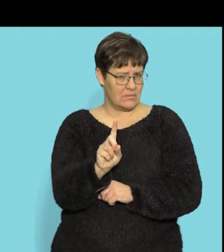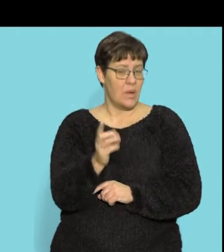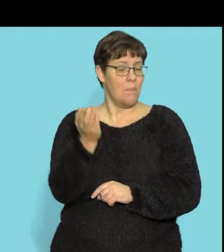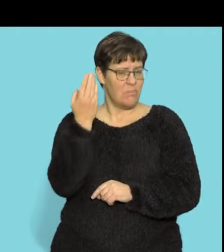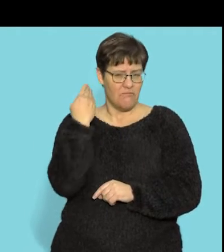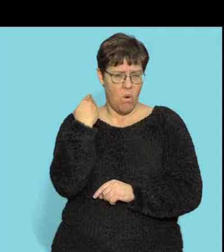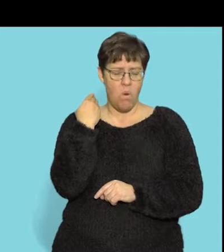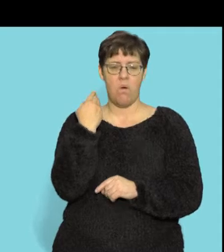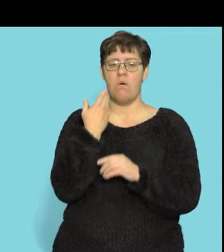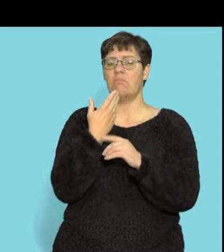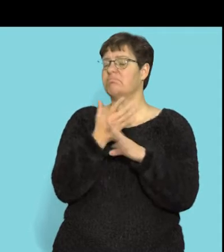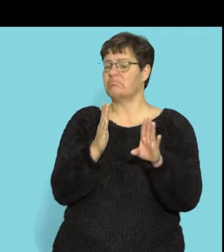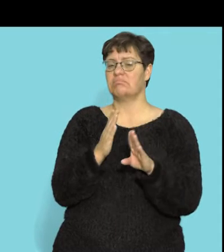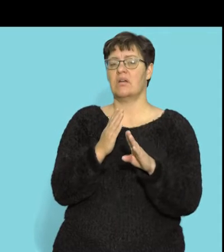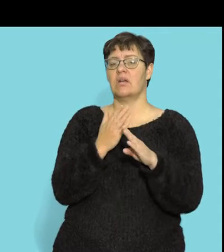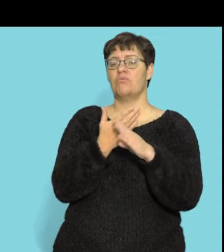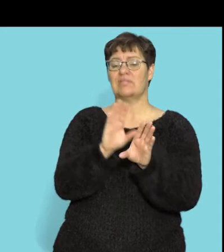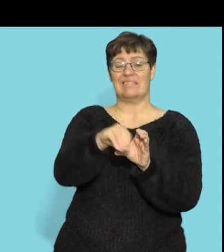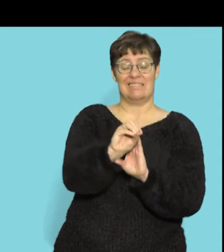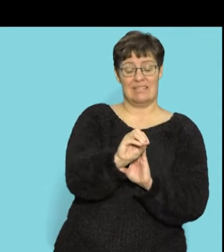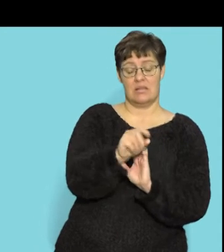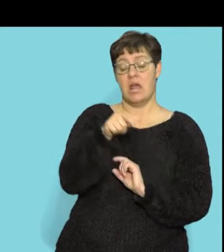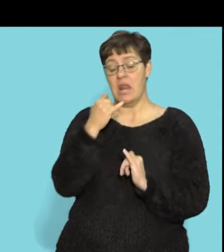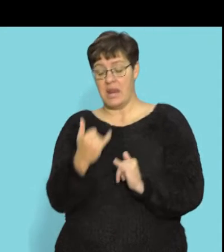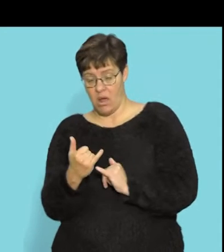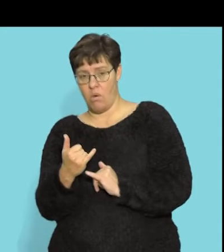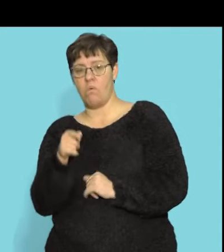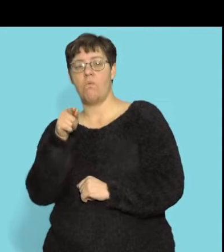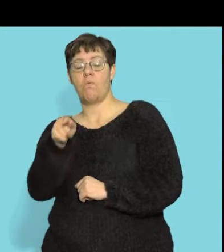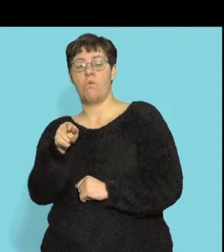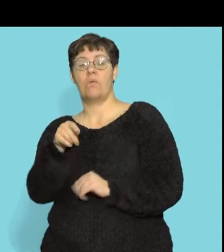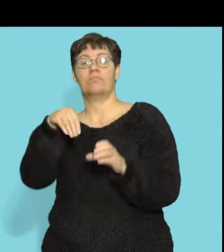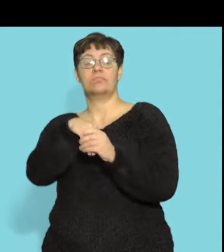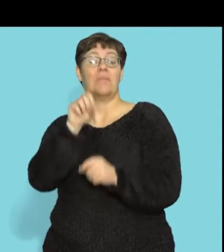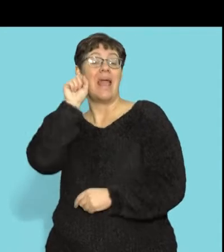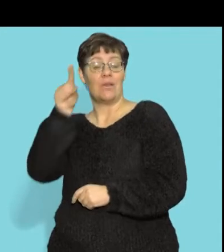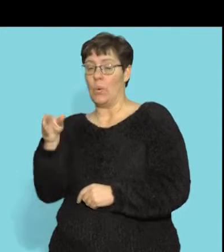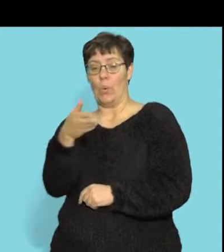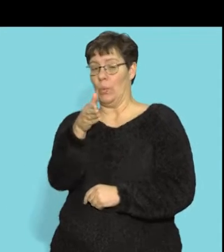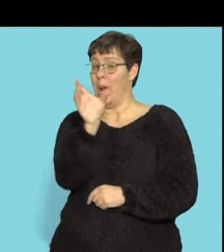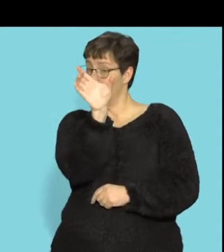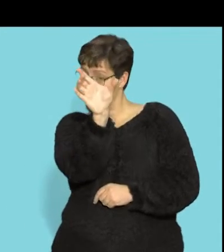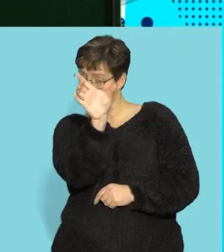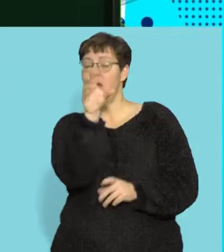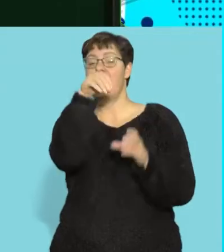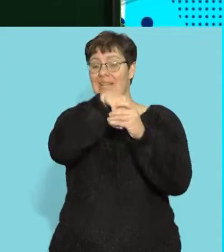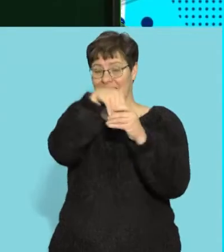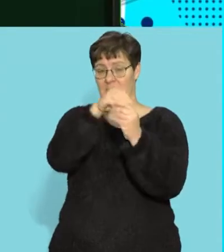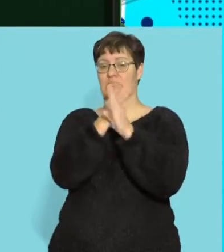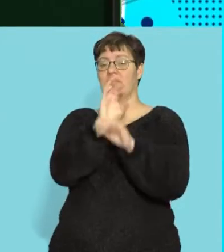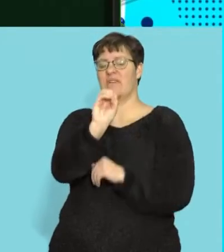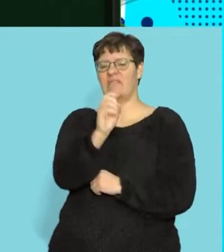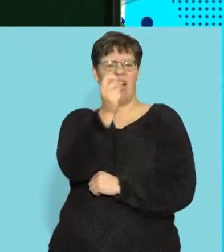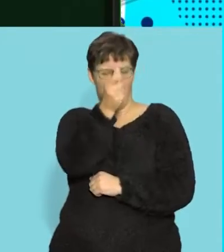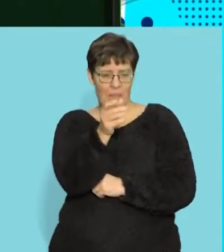internal resistance of the battery now will not be ignored. What does that mean? We are saying that the battery has